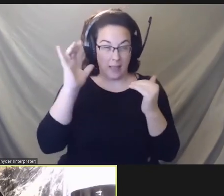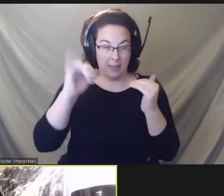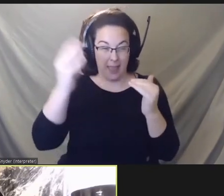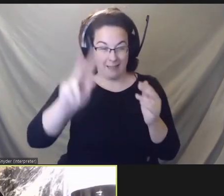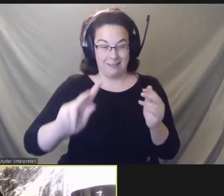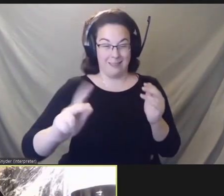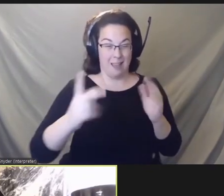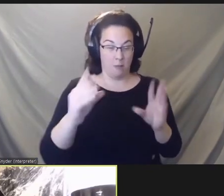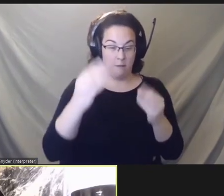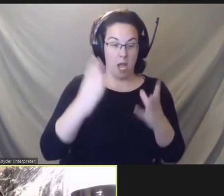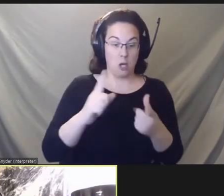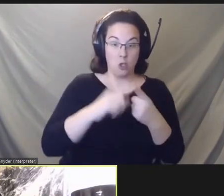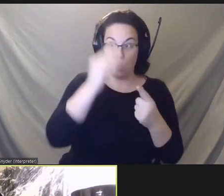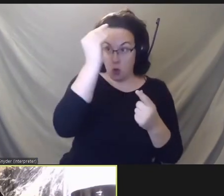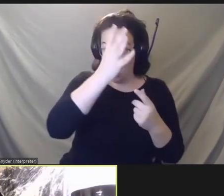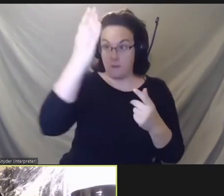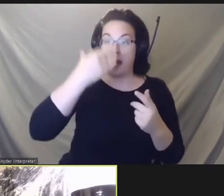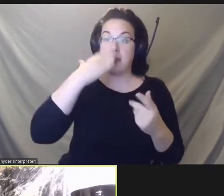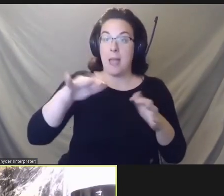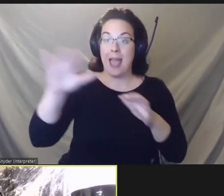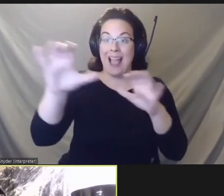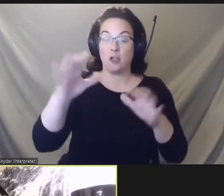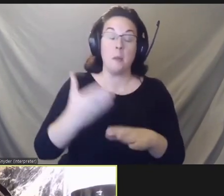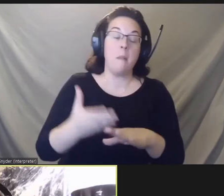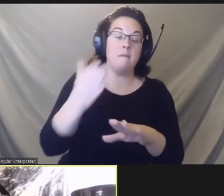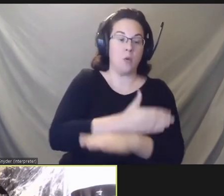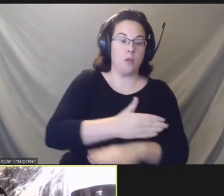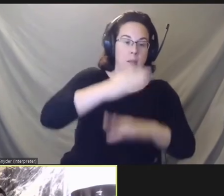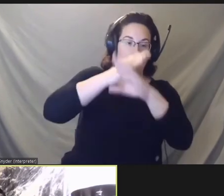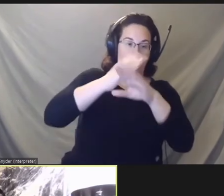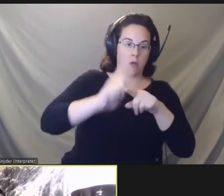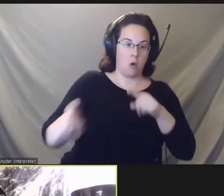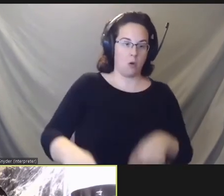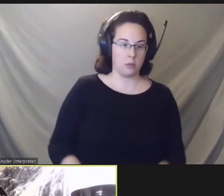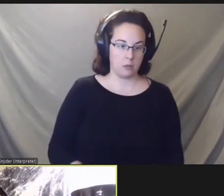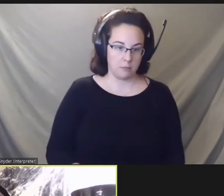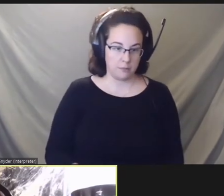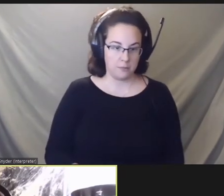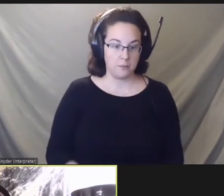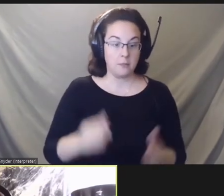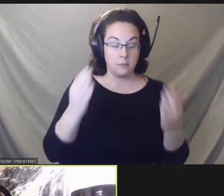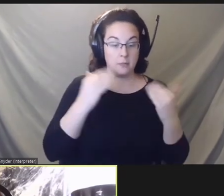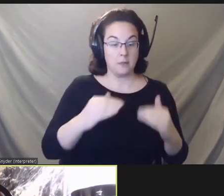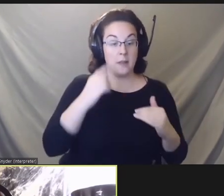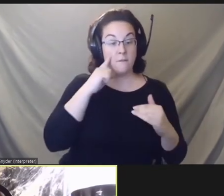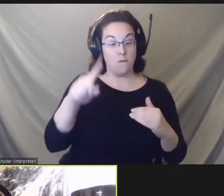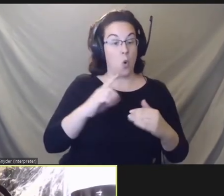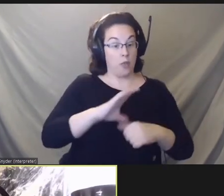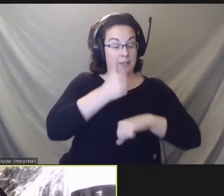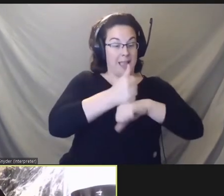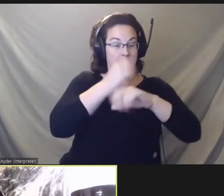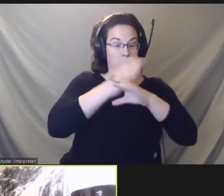bad actor before blocking calls. As for the established protections, there are three main